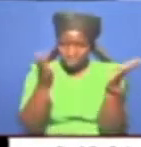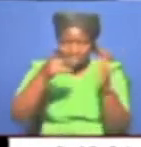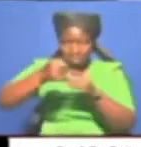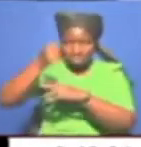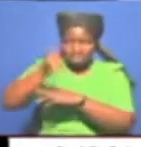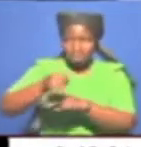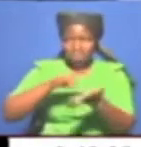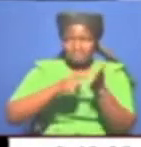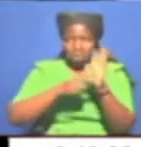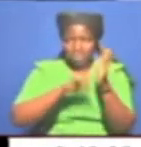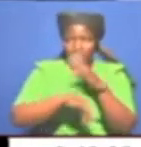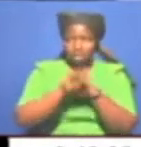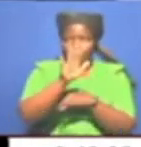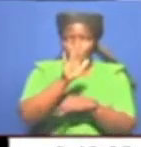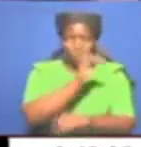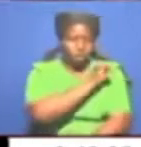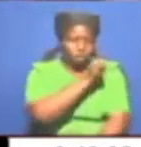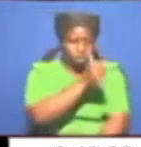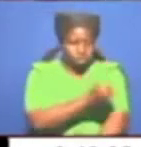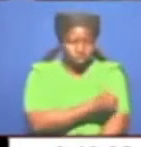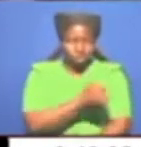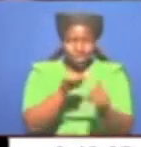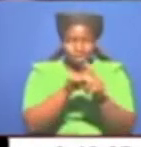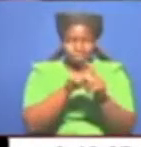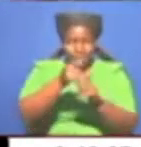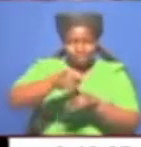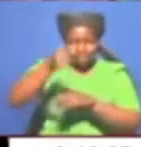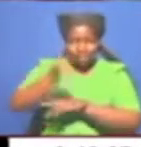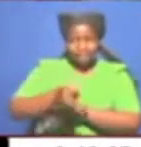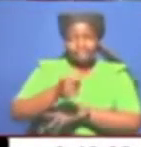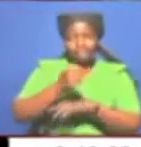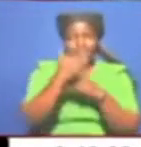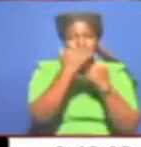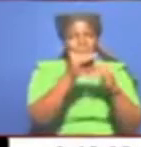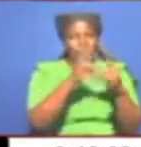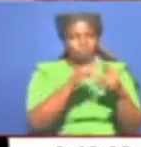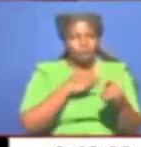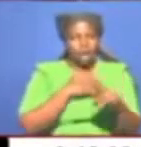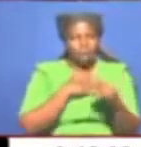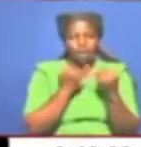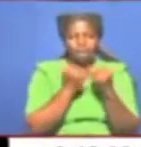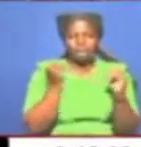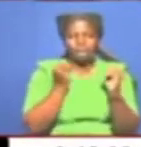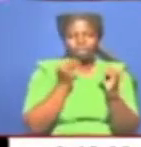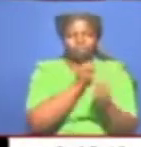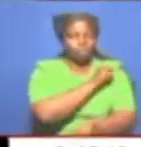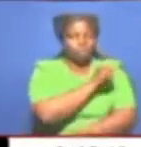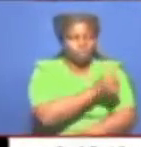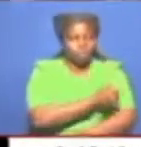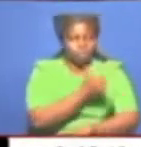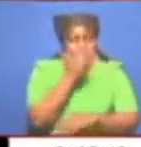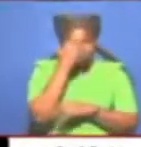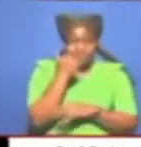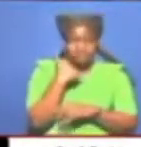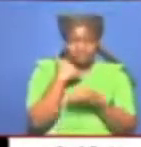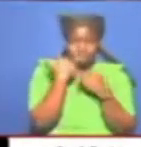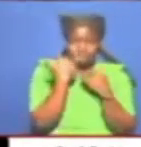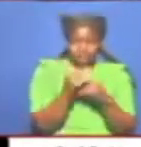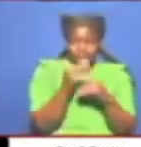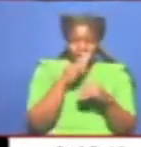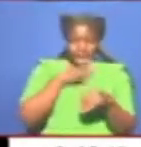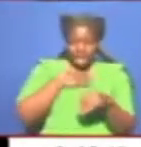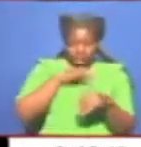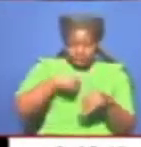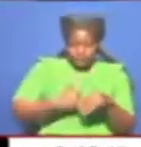judges is limited to our sovereign authority. And since we have limited the manner we exercise our sovereignty to only in accordance with